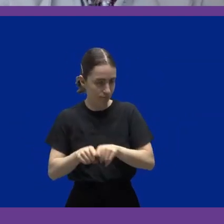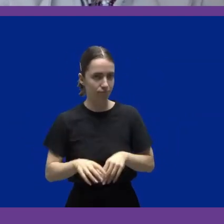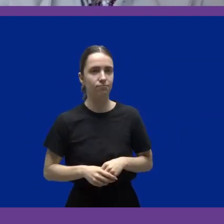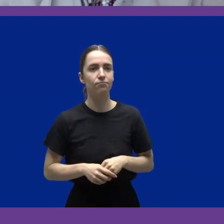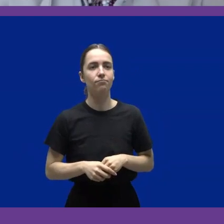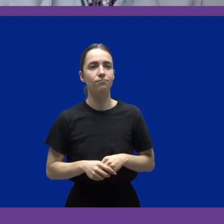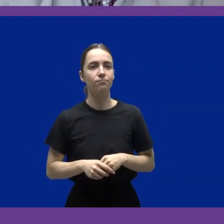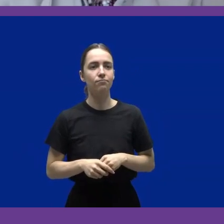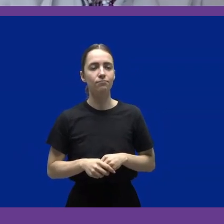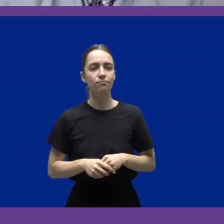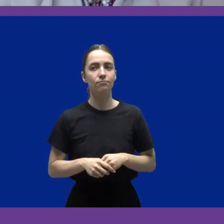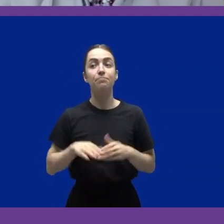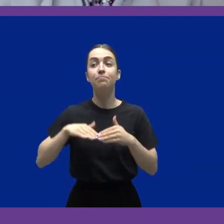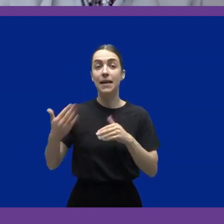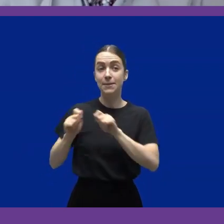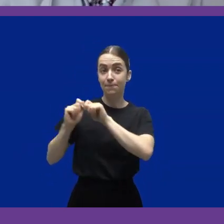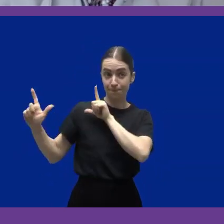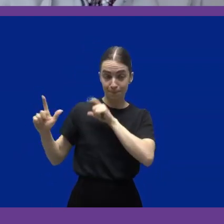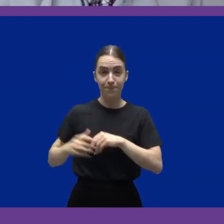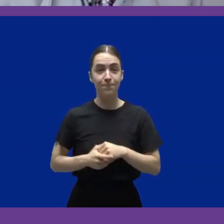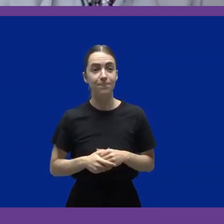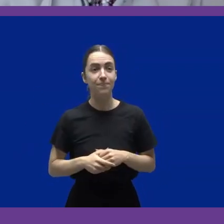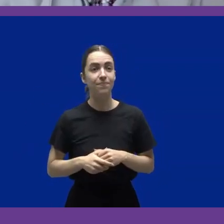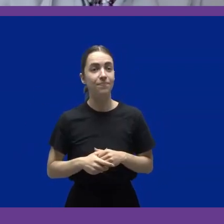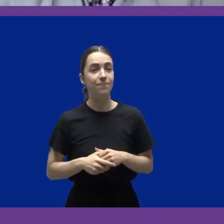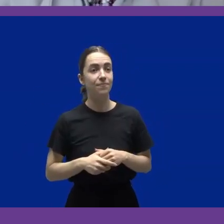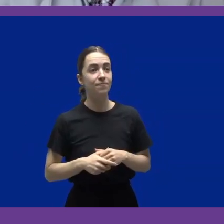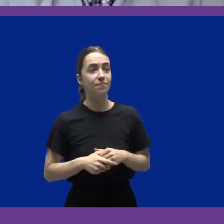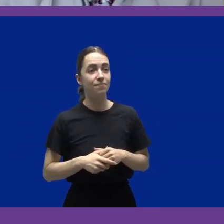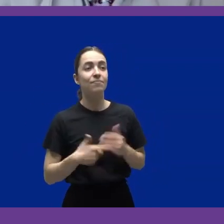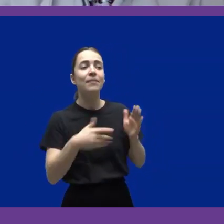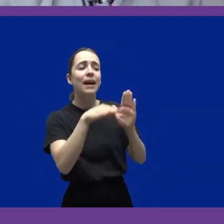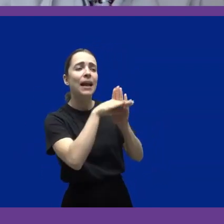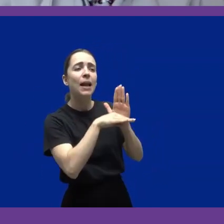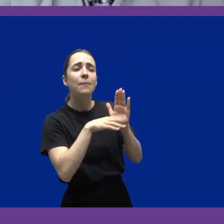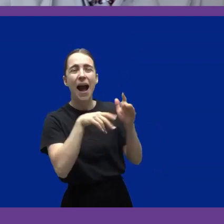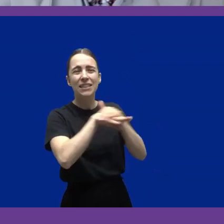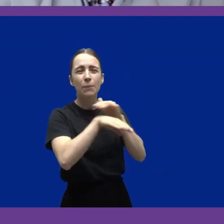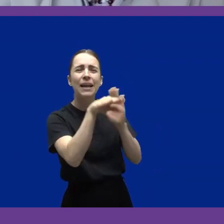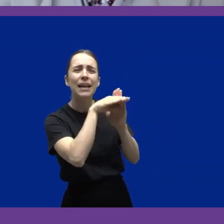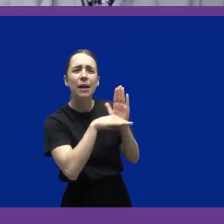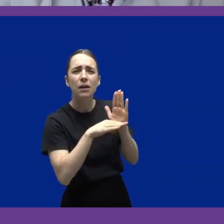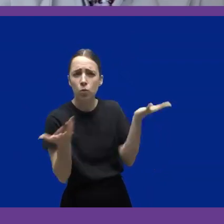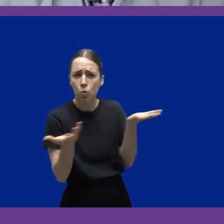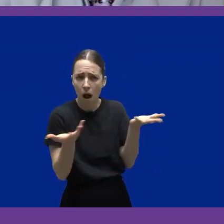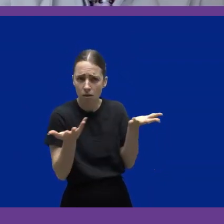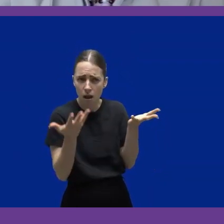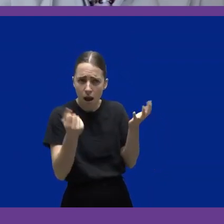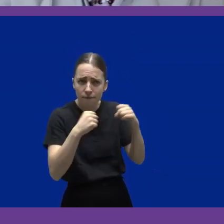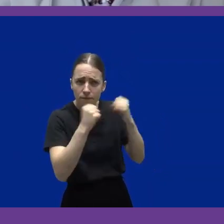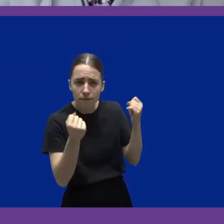What are the accessibility requirements? There are very detailed accessibility requirements contained in the annexes of